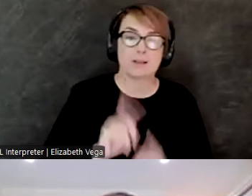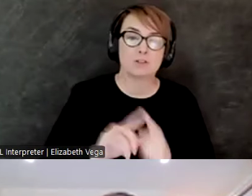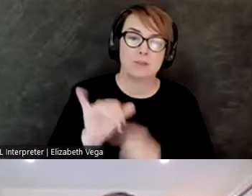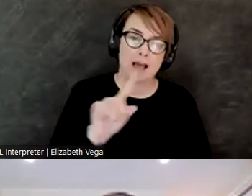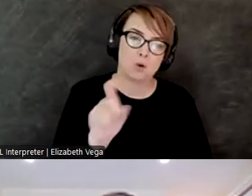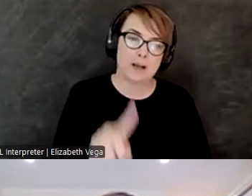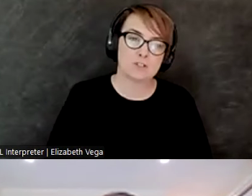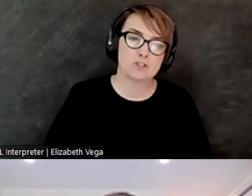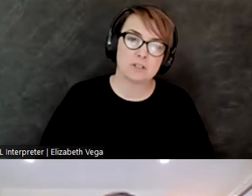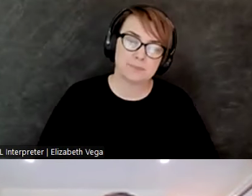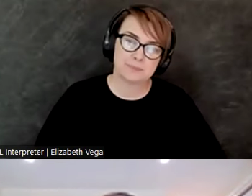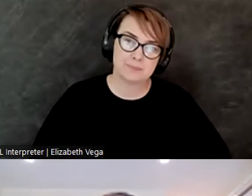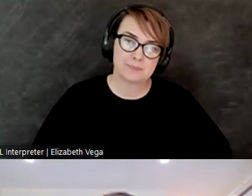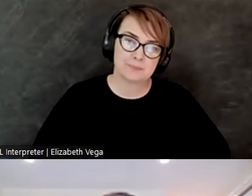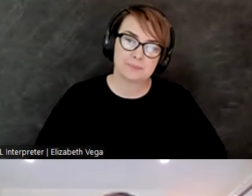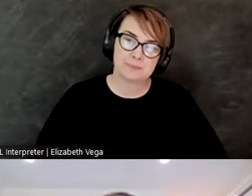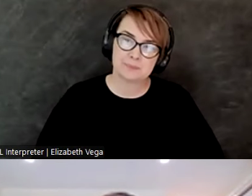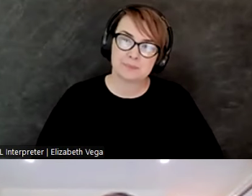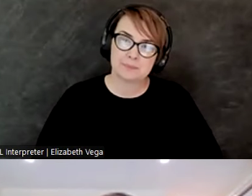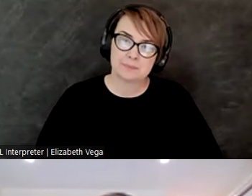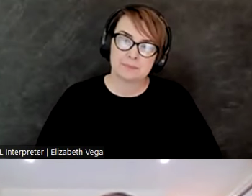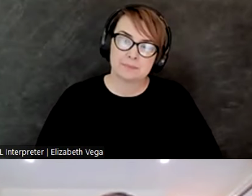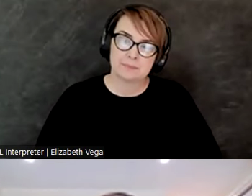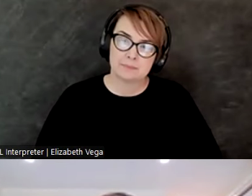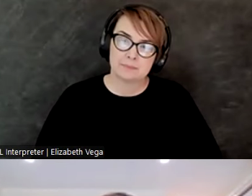Yeah, I mean, it's,